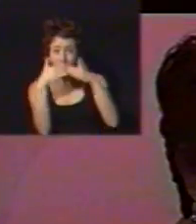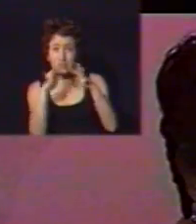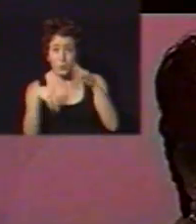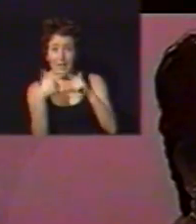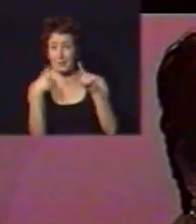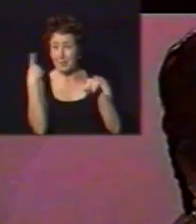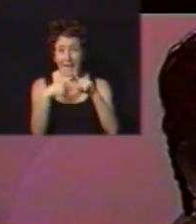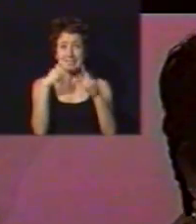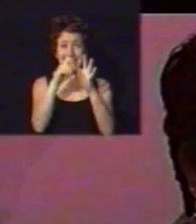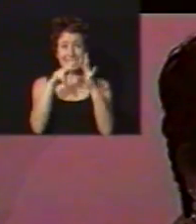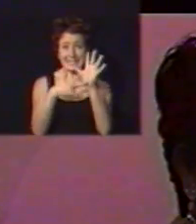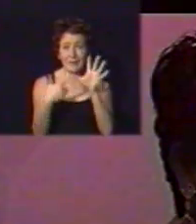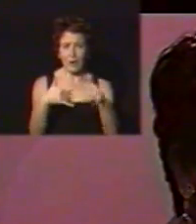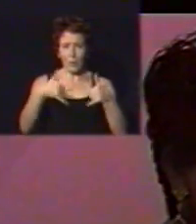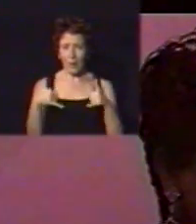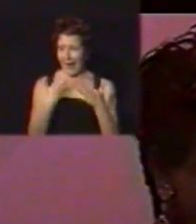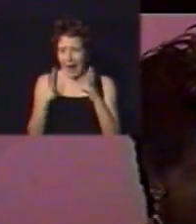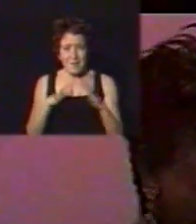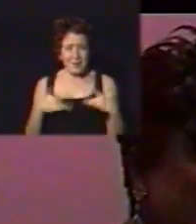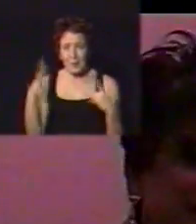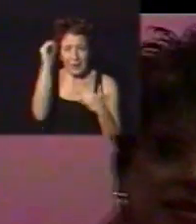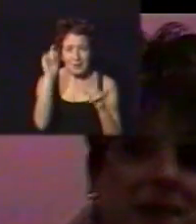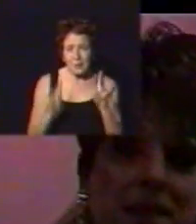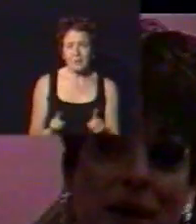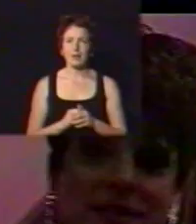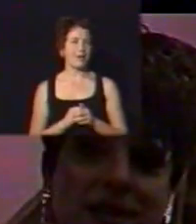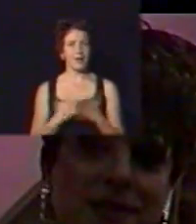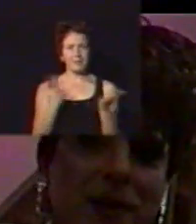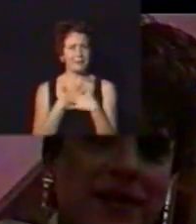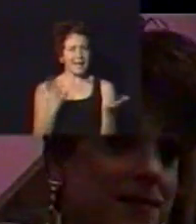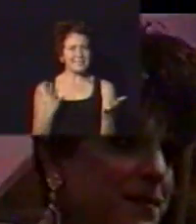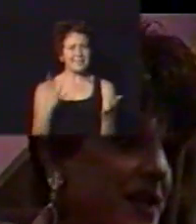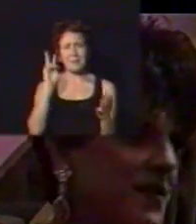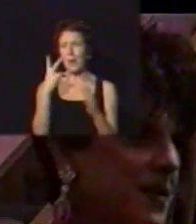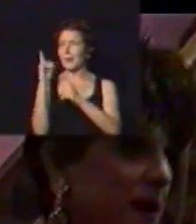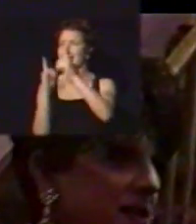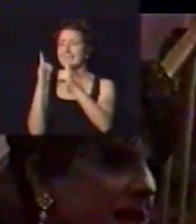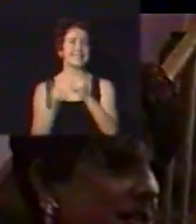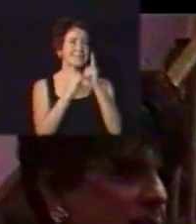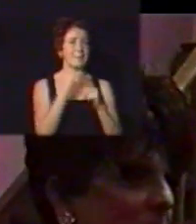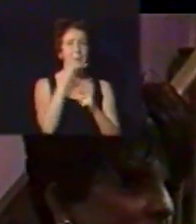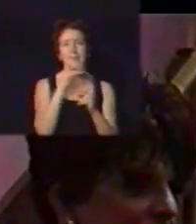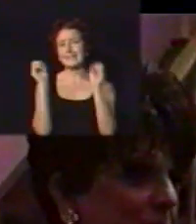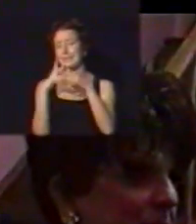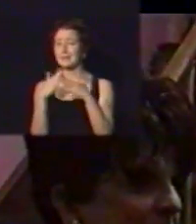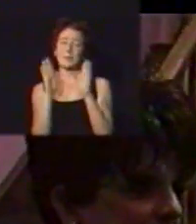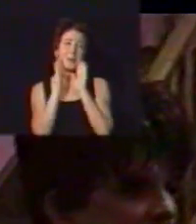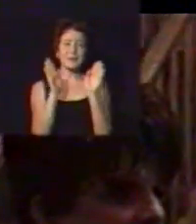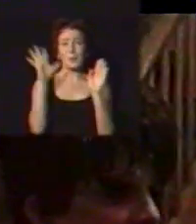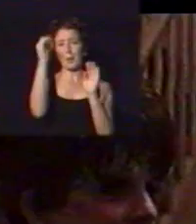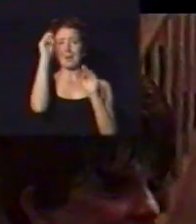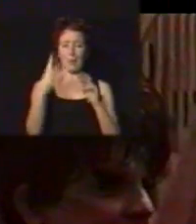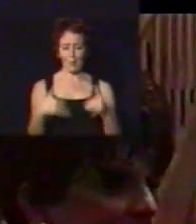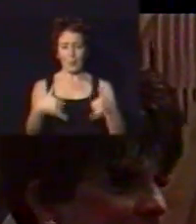Diva Award. Wow, how did you feel about winning that? It was amazing to be in both cities and win Divas in both cities. It's just been wonderful. Wow,